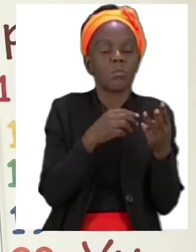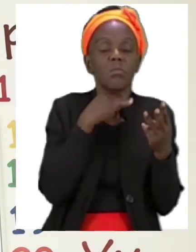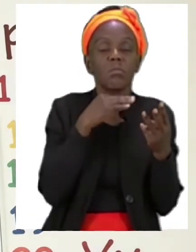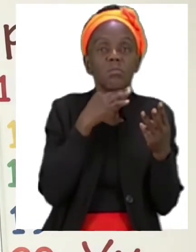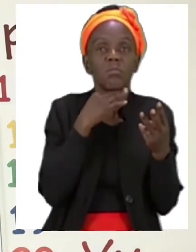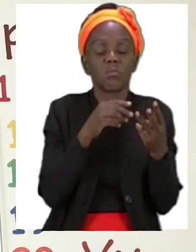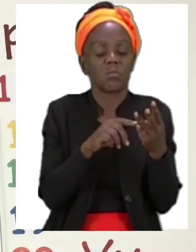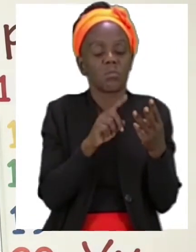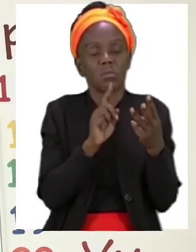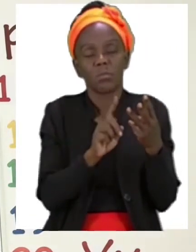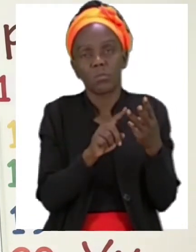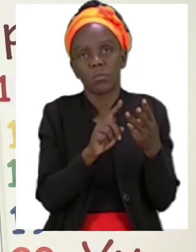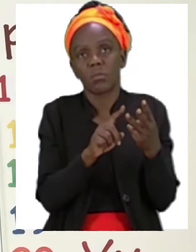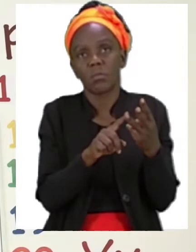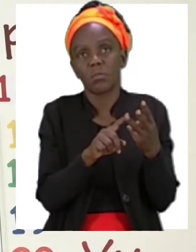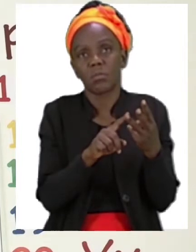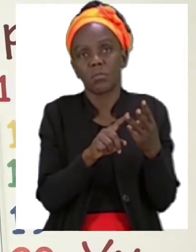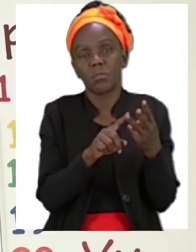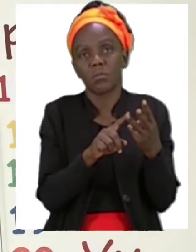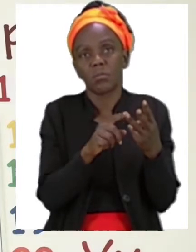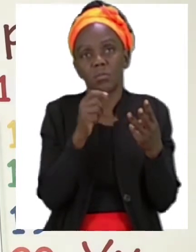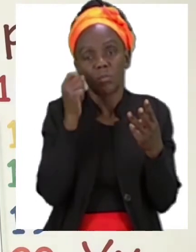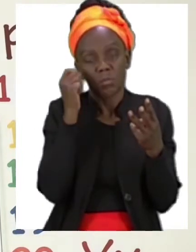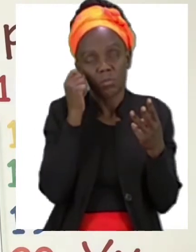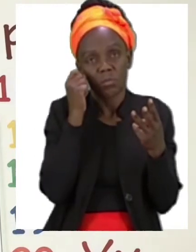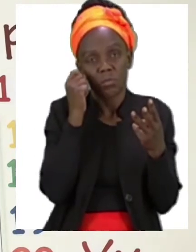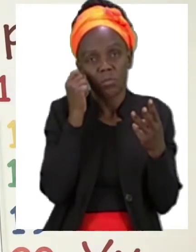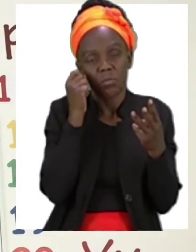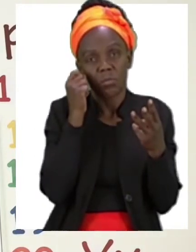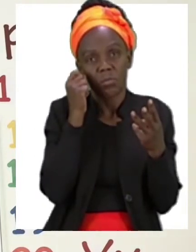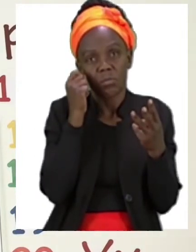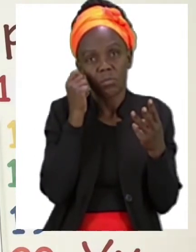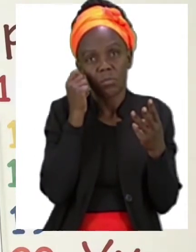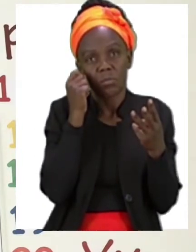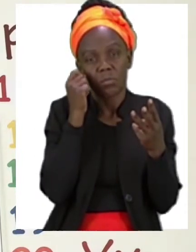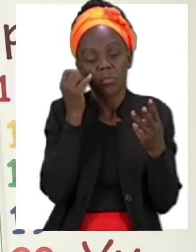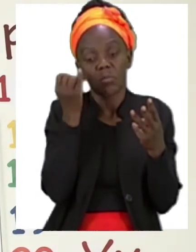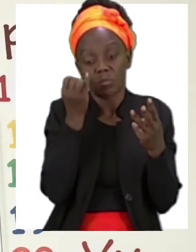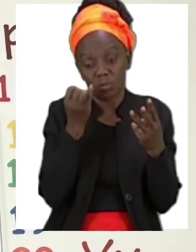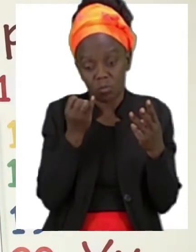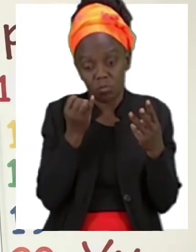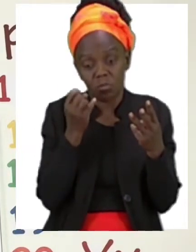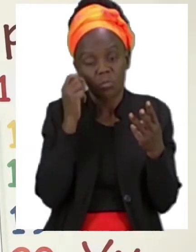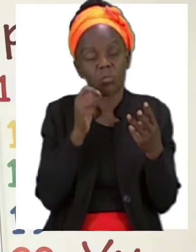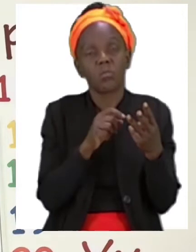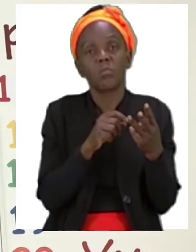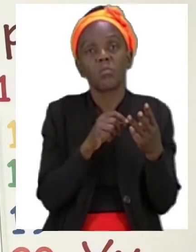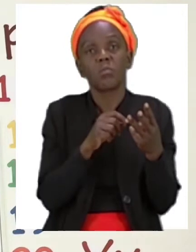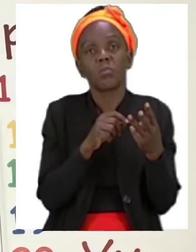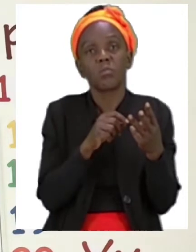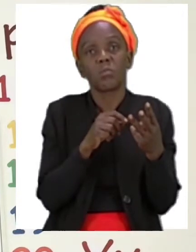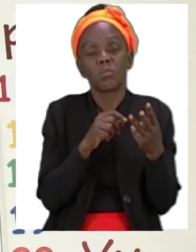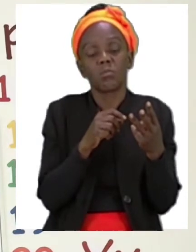or in the word sum. And then the third thing you need to do is draw the sum, which is what we